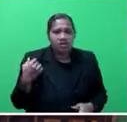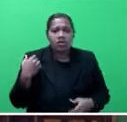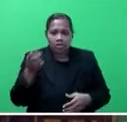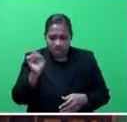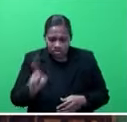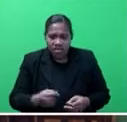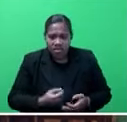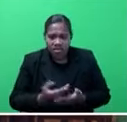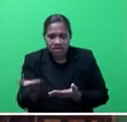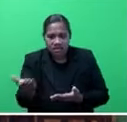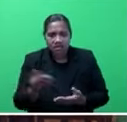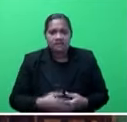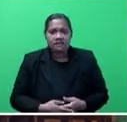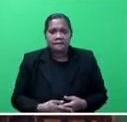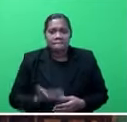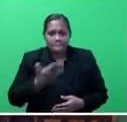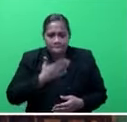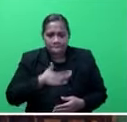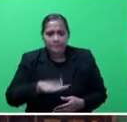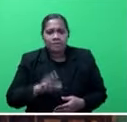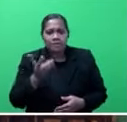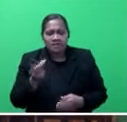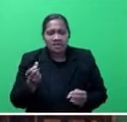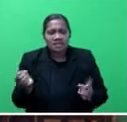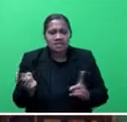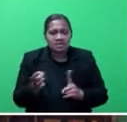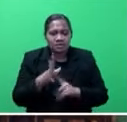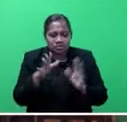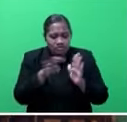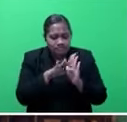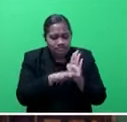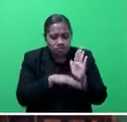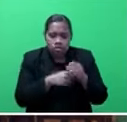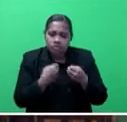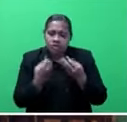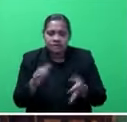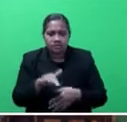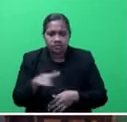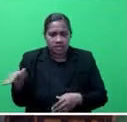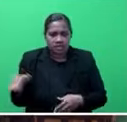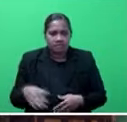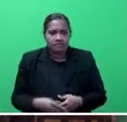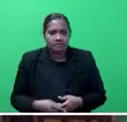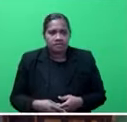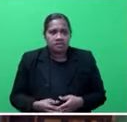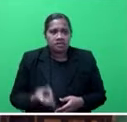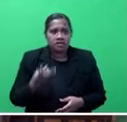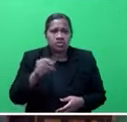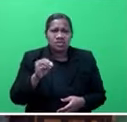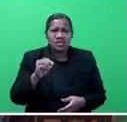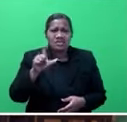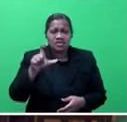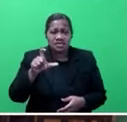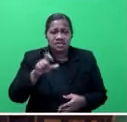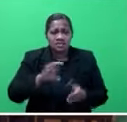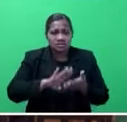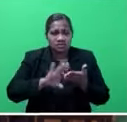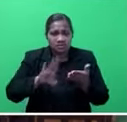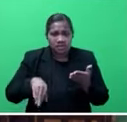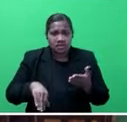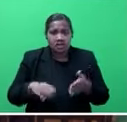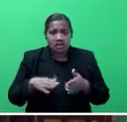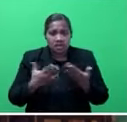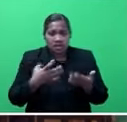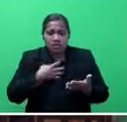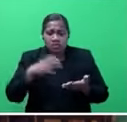today. They wanted some special conditions given to them. Despite the fact that 20 cents have been removed, they wanted even further reduction